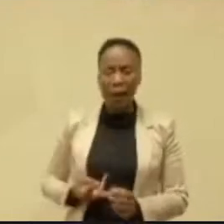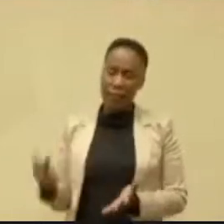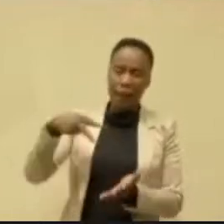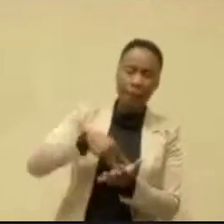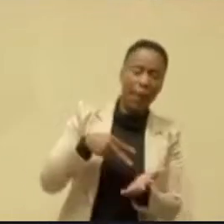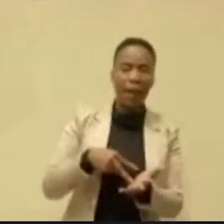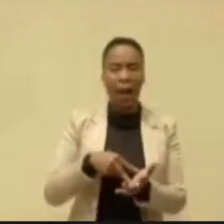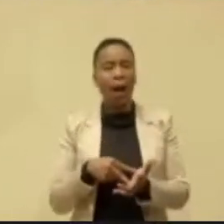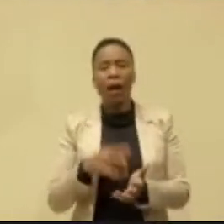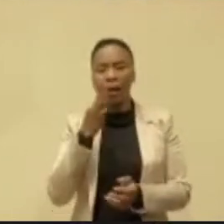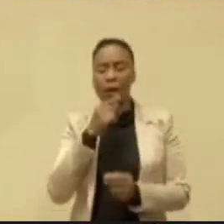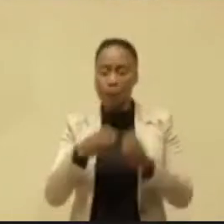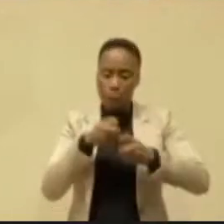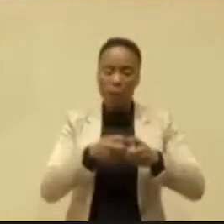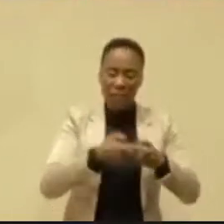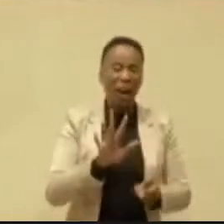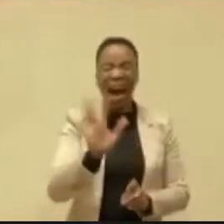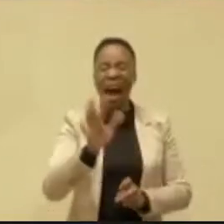foreign